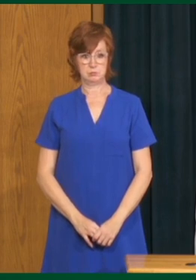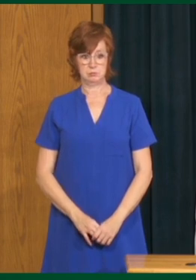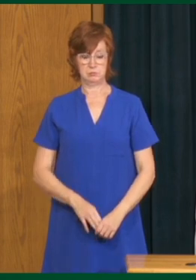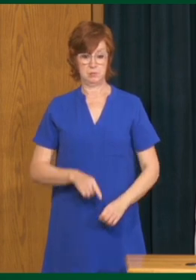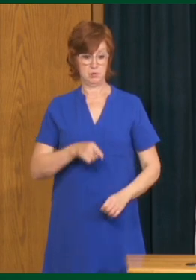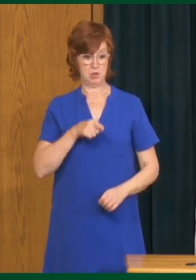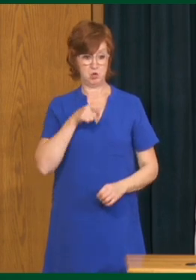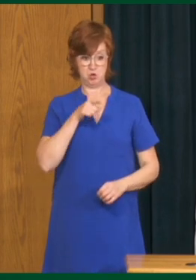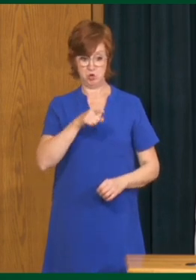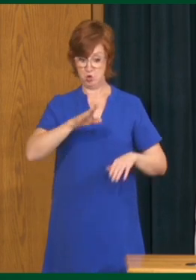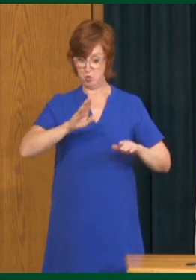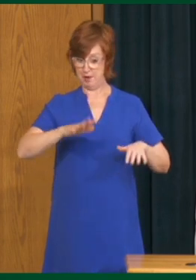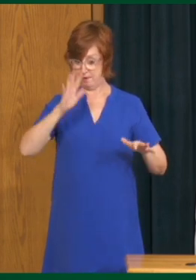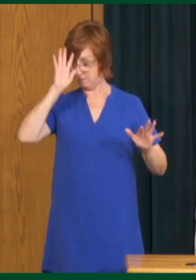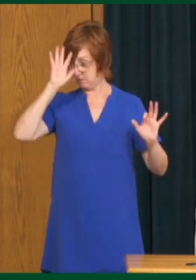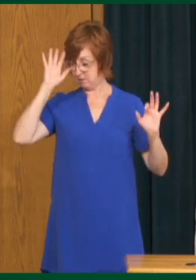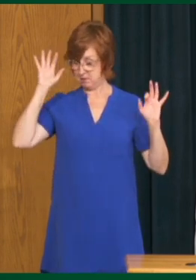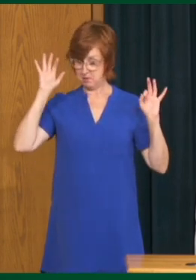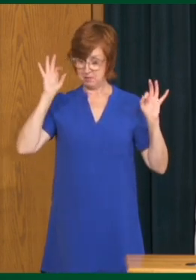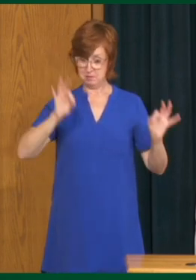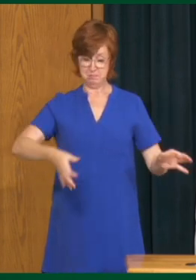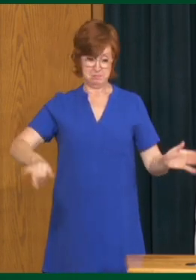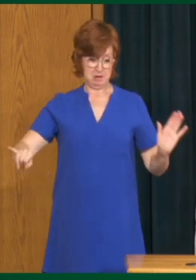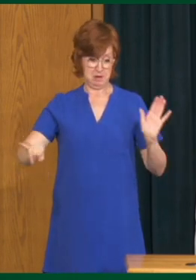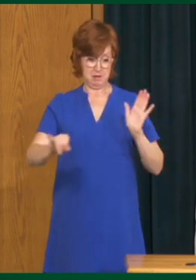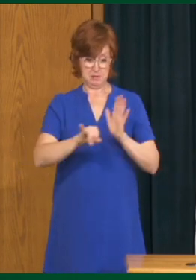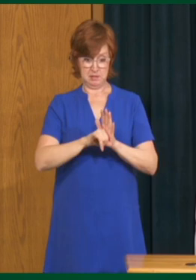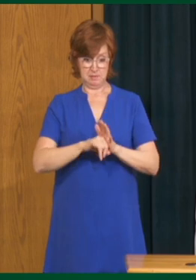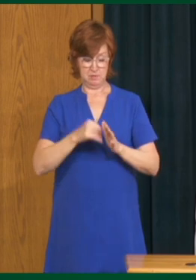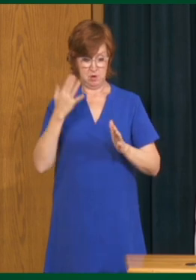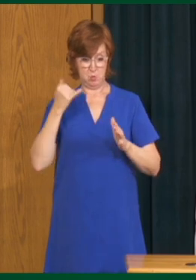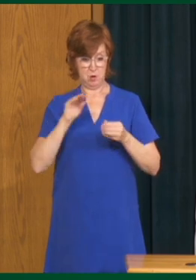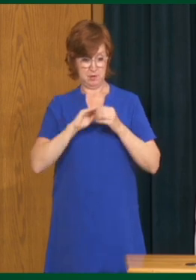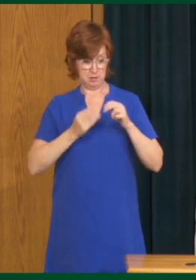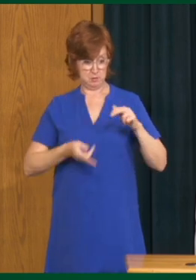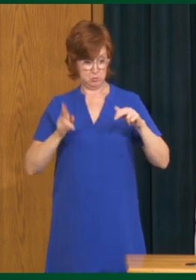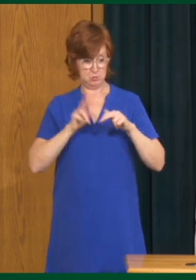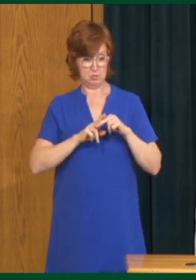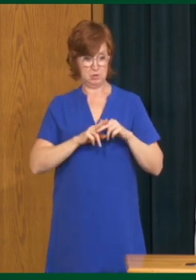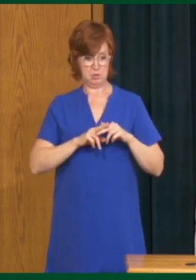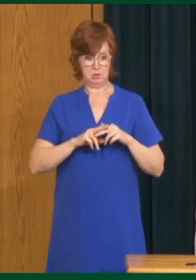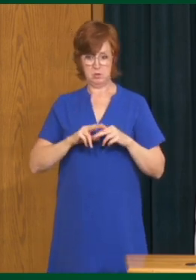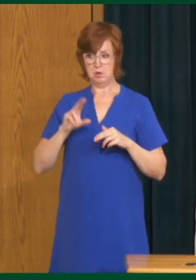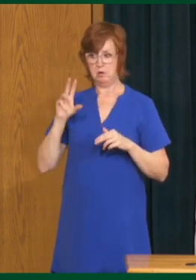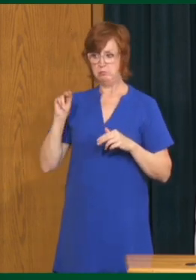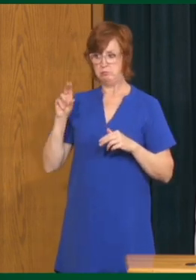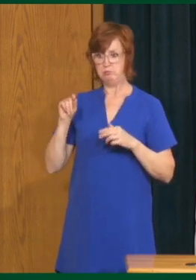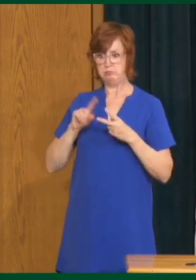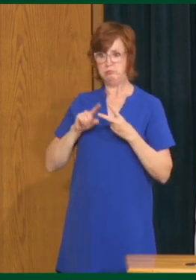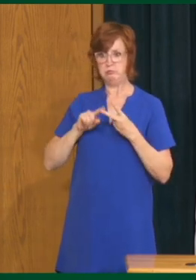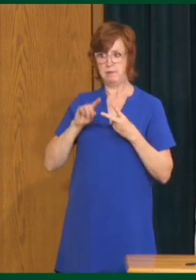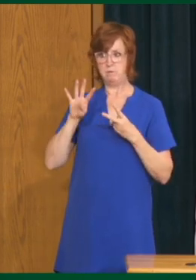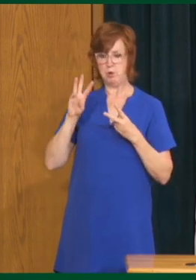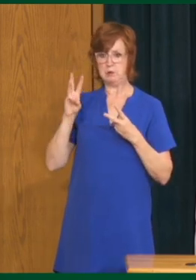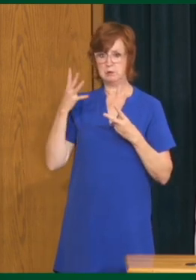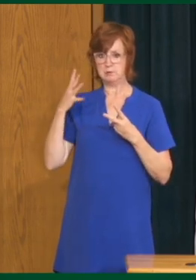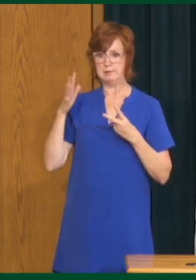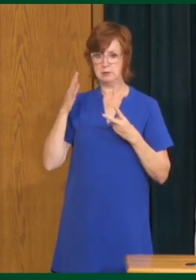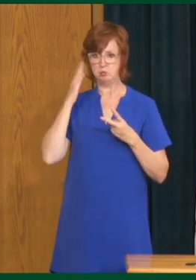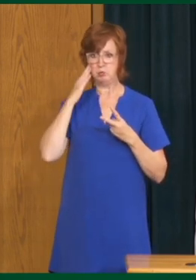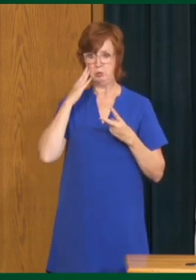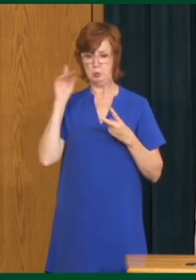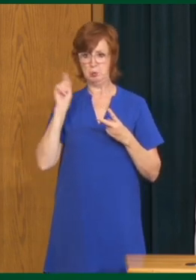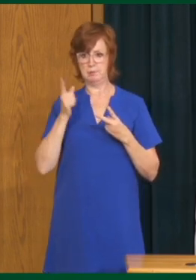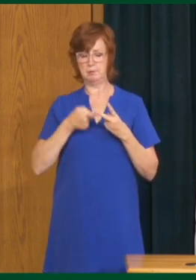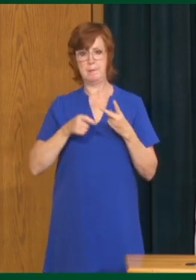being attributed to? Is it a lot of different things that this jump in cases is being attributed to? No, the 46 specific cases are attributed